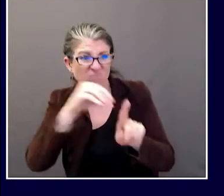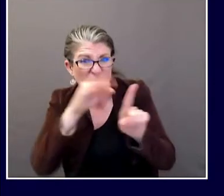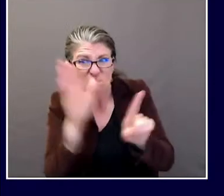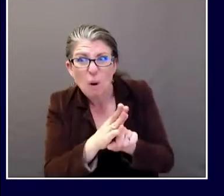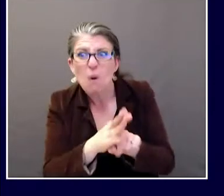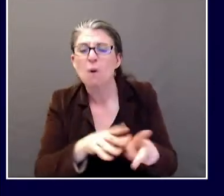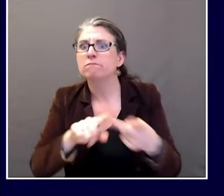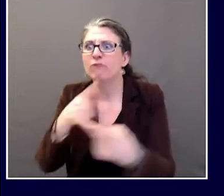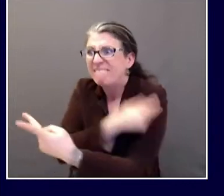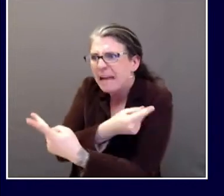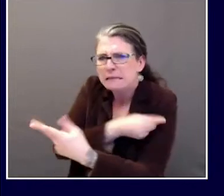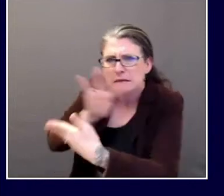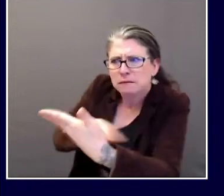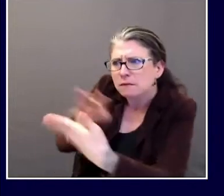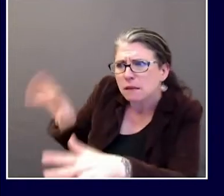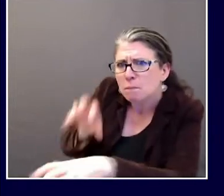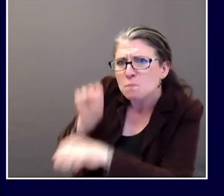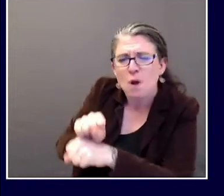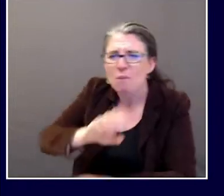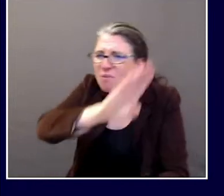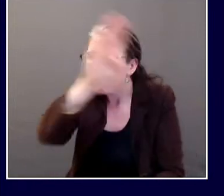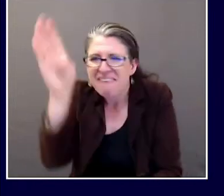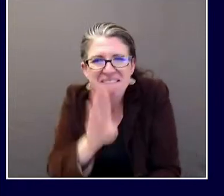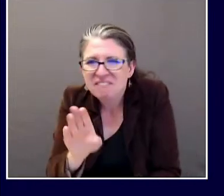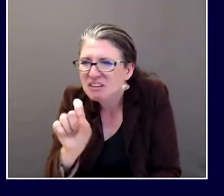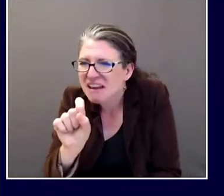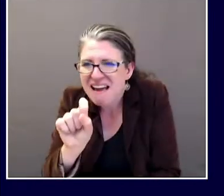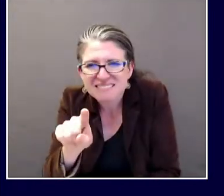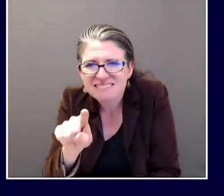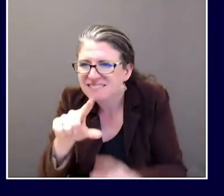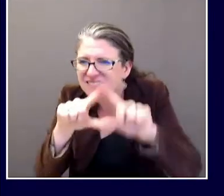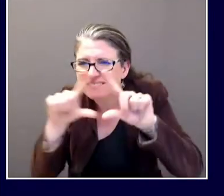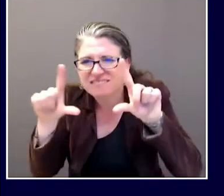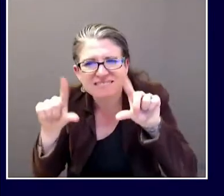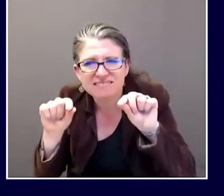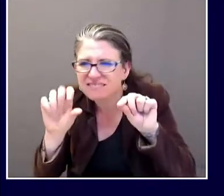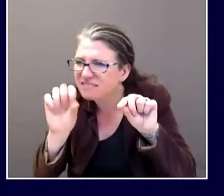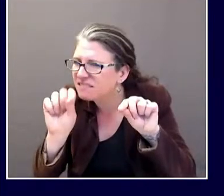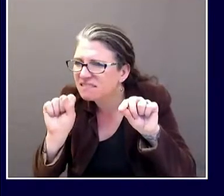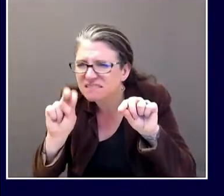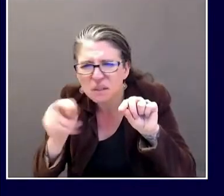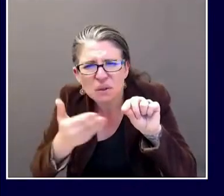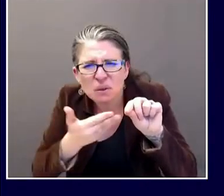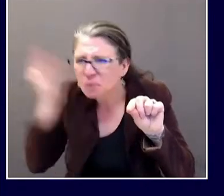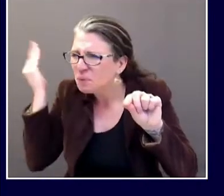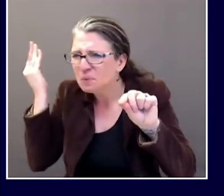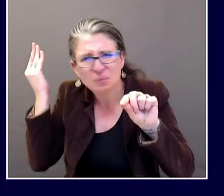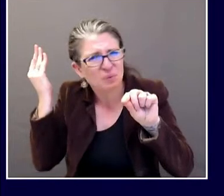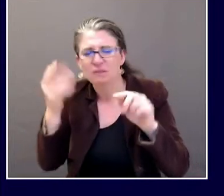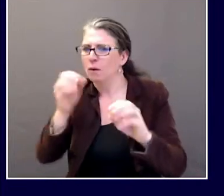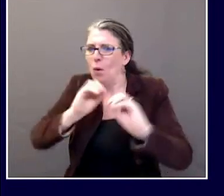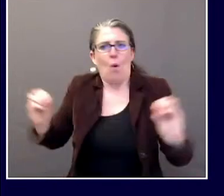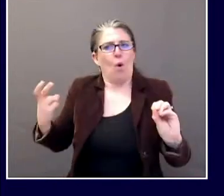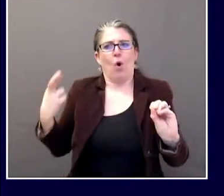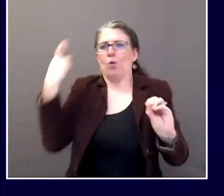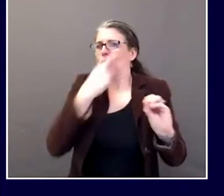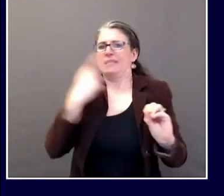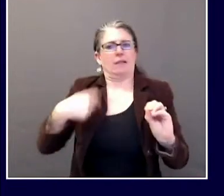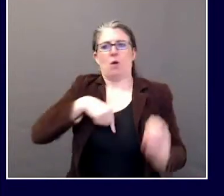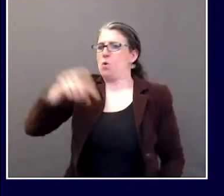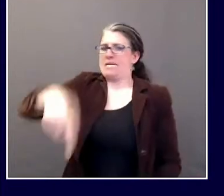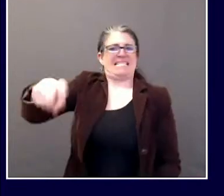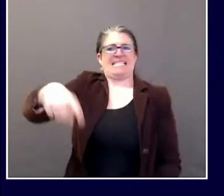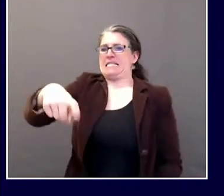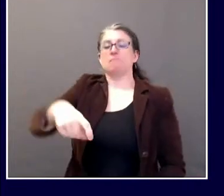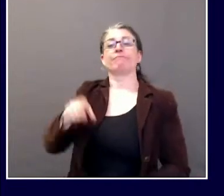to be a contact tracer and asks for your social security number, or you just get a bad vibe about them, feel free to hang